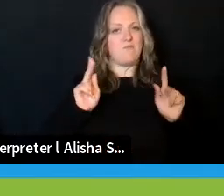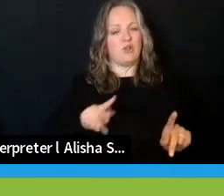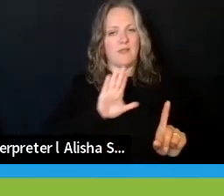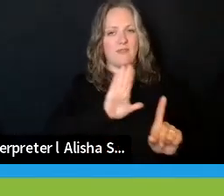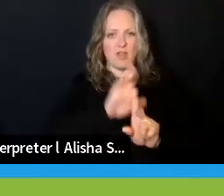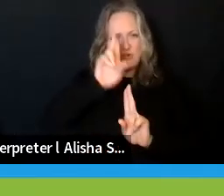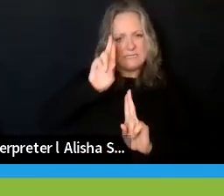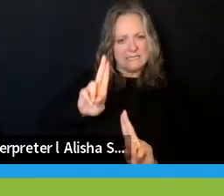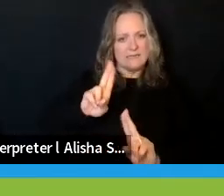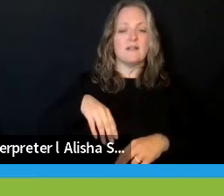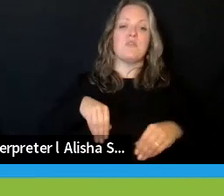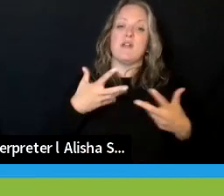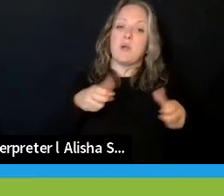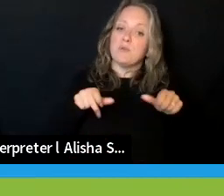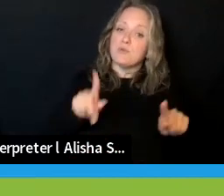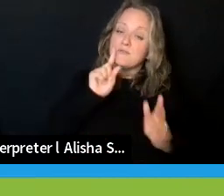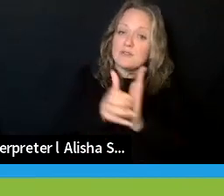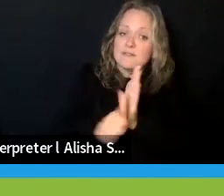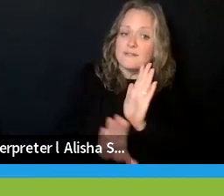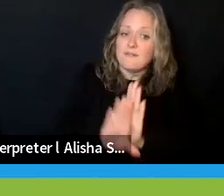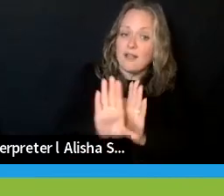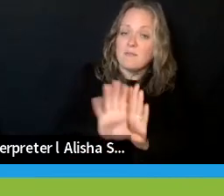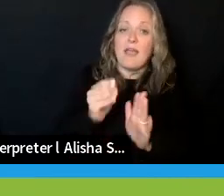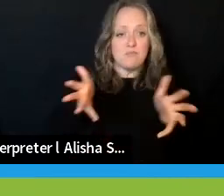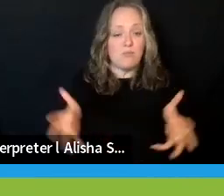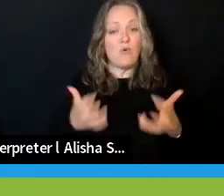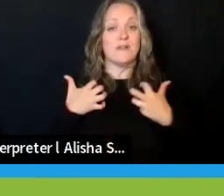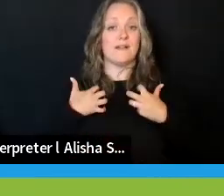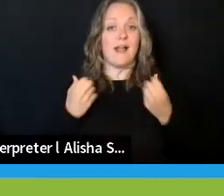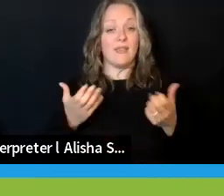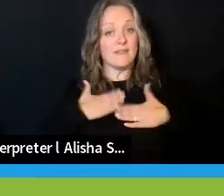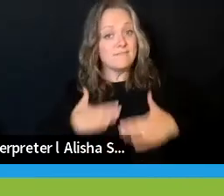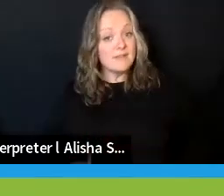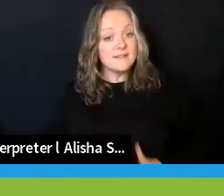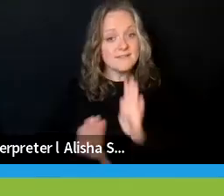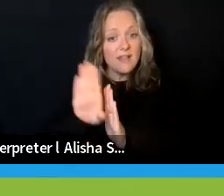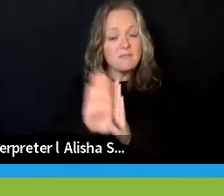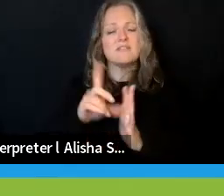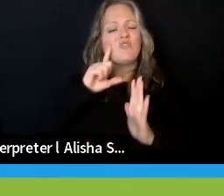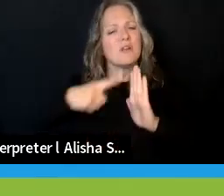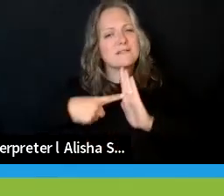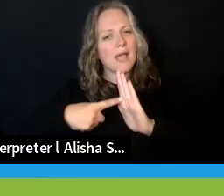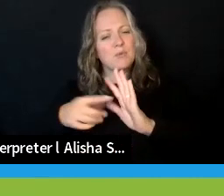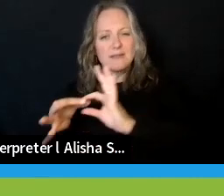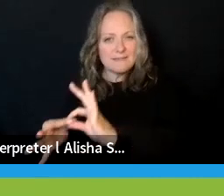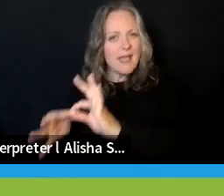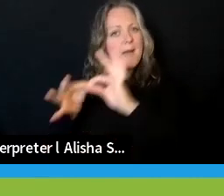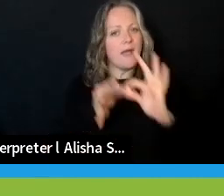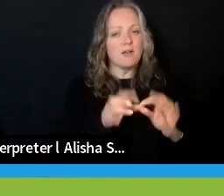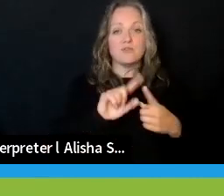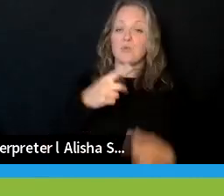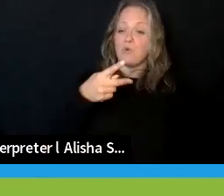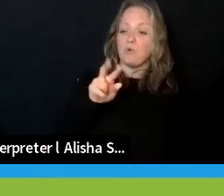providing opportunities for skill development, and promoting healthy development. Some examples of this that tie back to the premises are